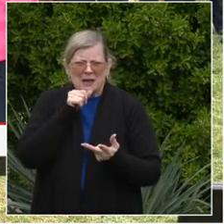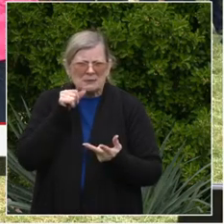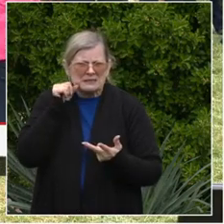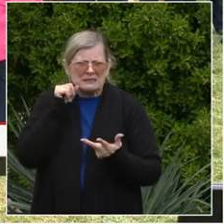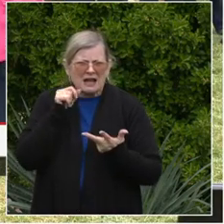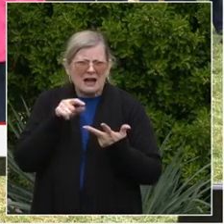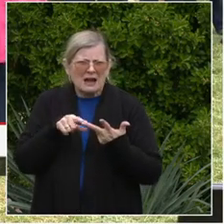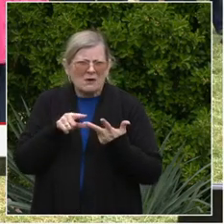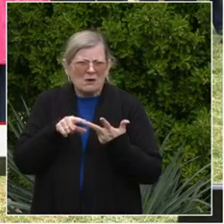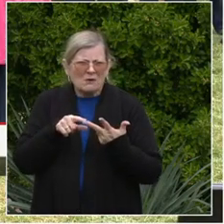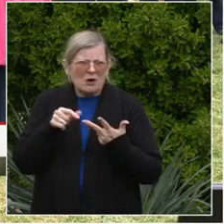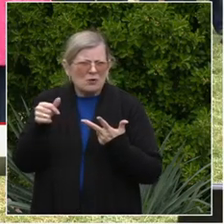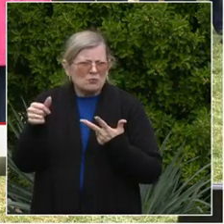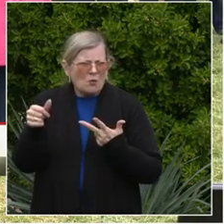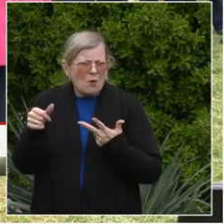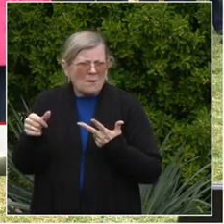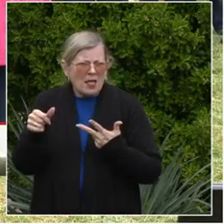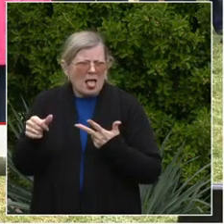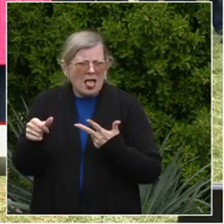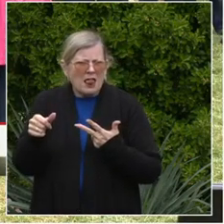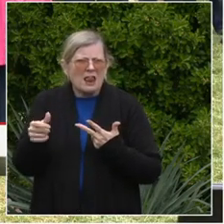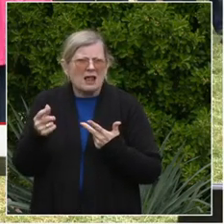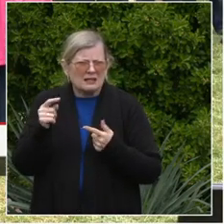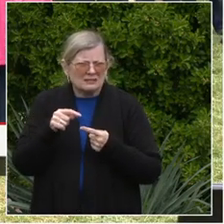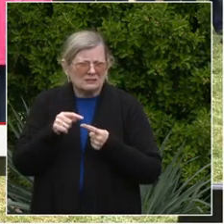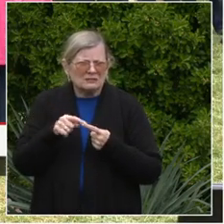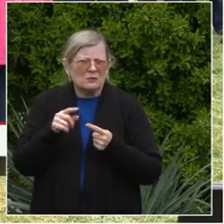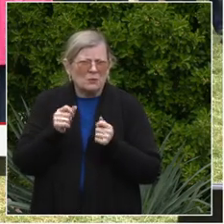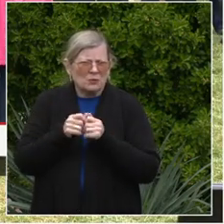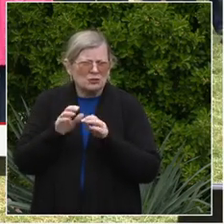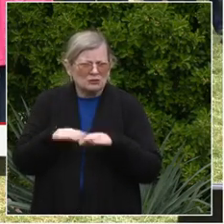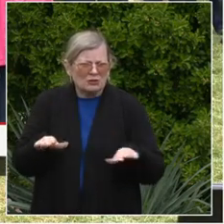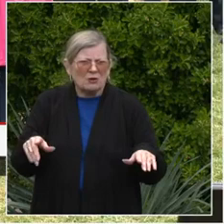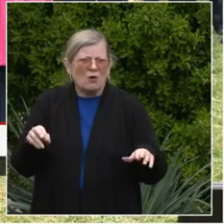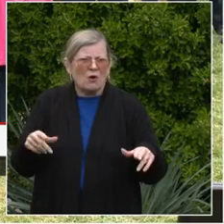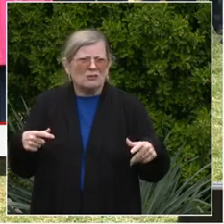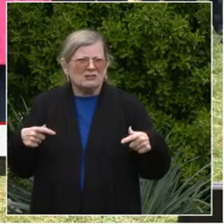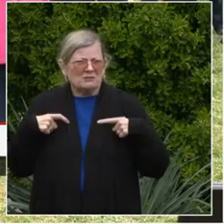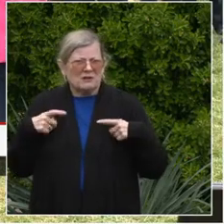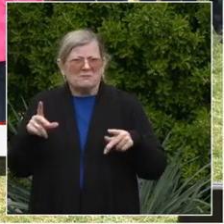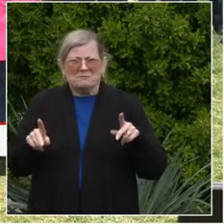doorbell? We have people with children at home, we have retirees, we have people working at home.